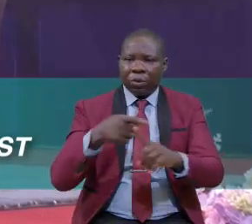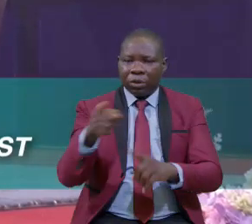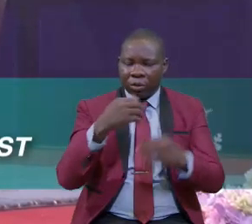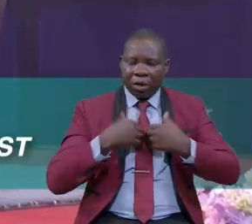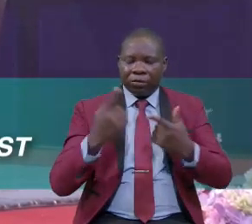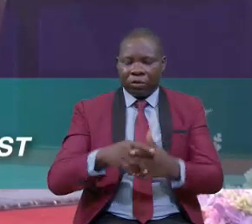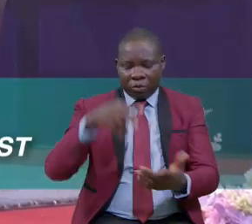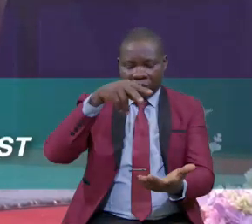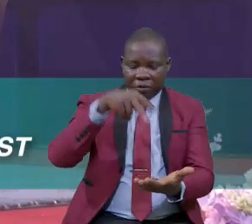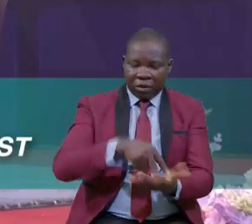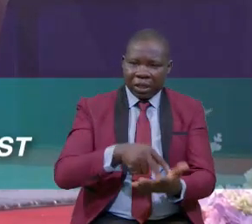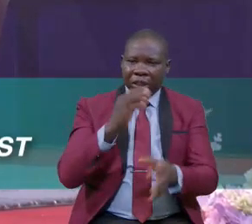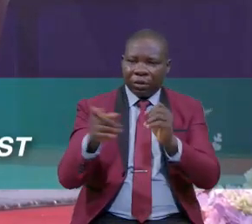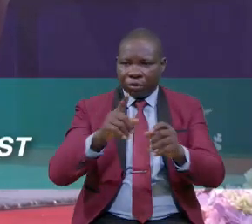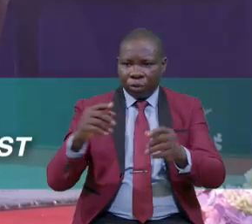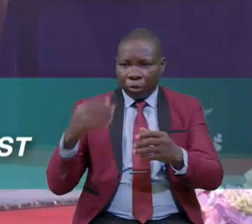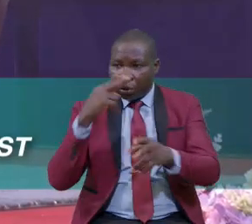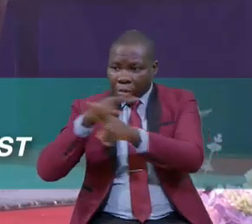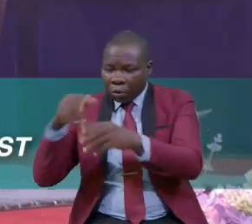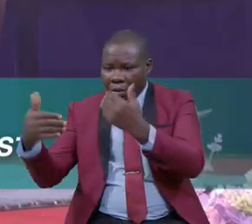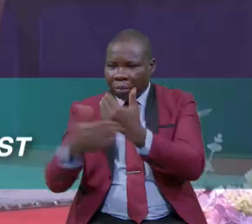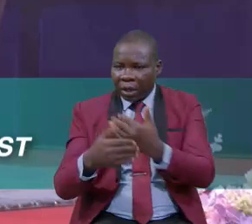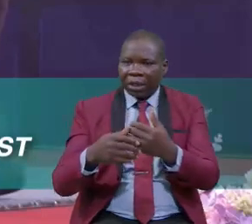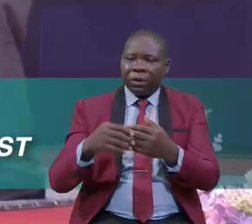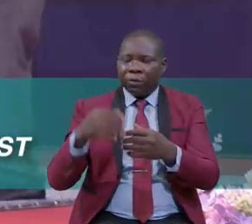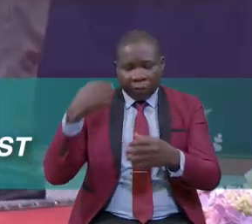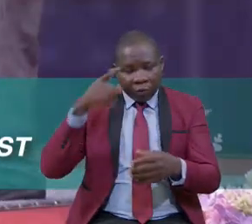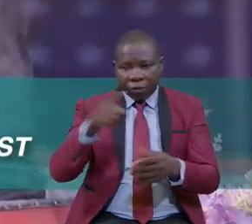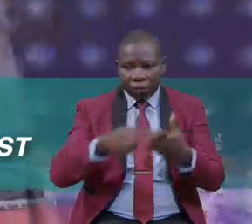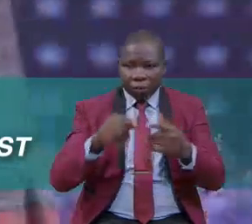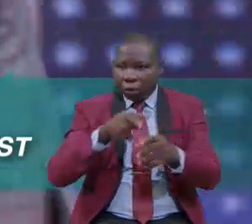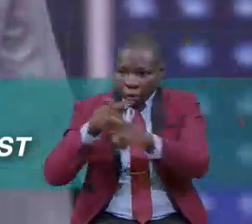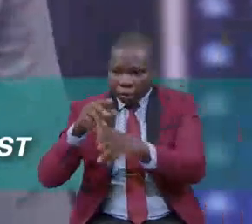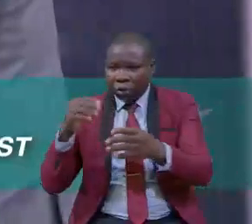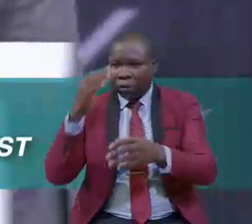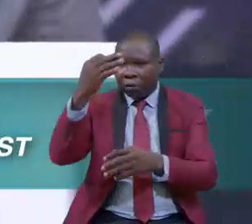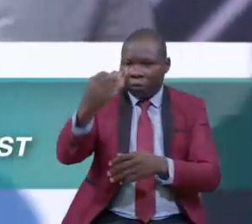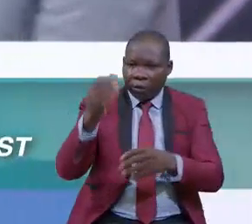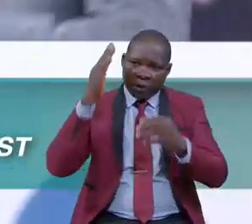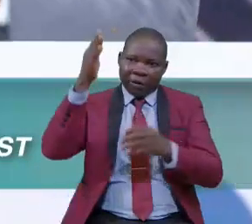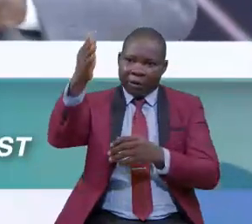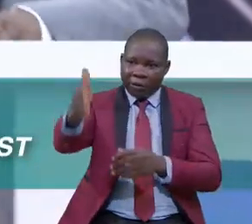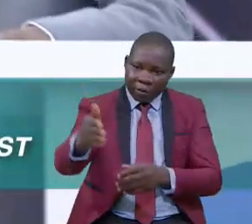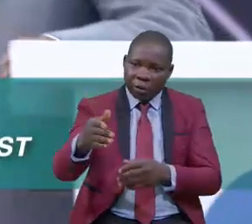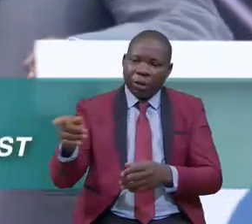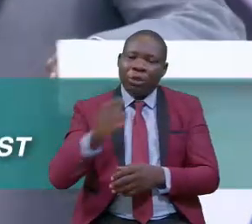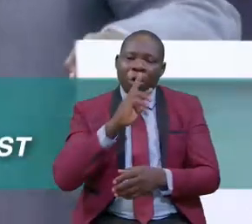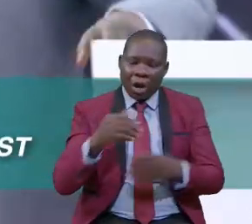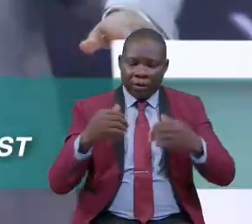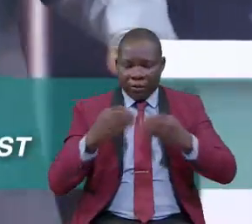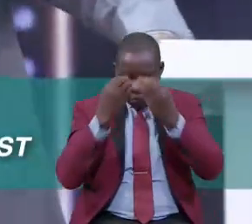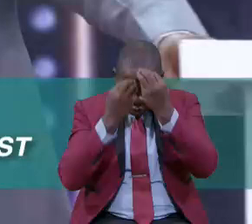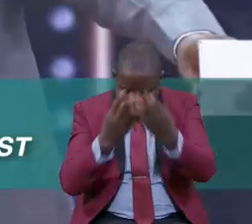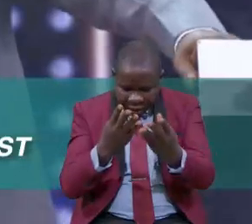of looking forward, you have yielded to temptation. Temptation for money. You know,